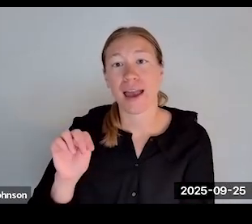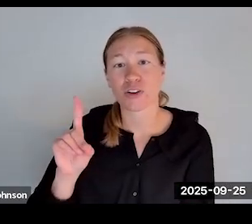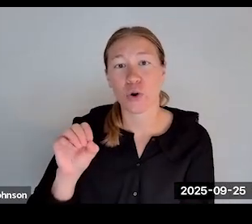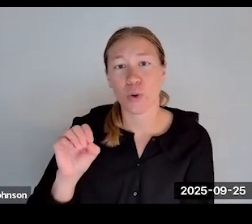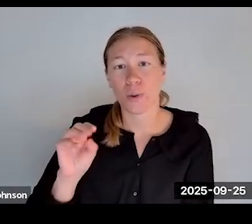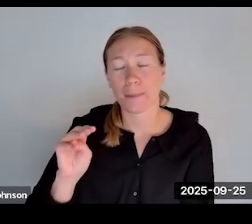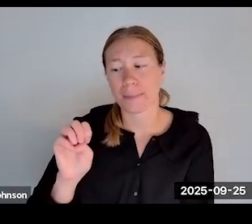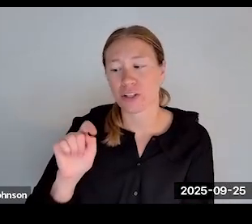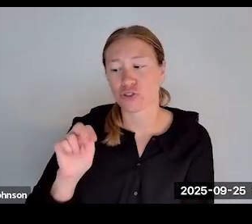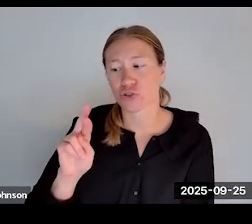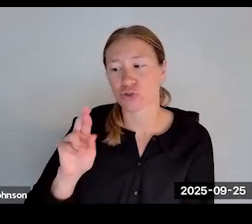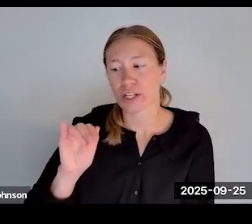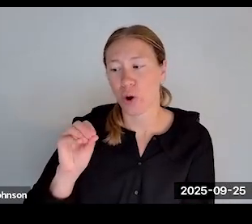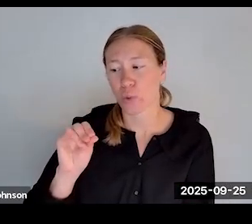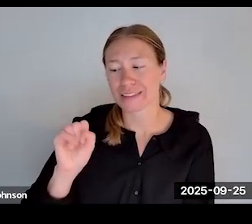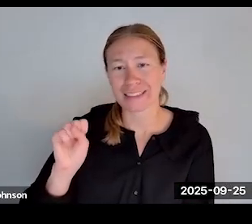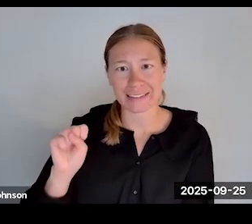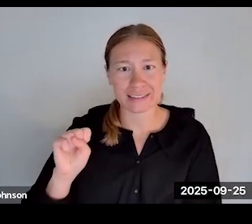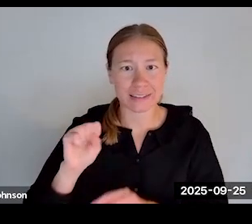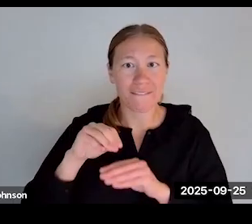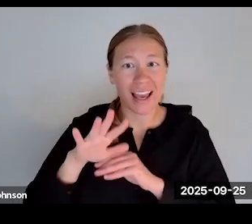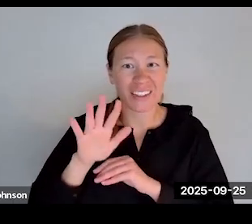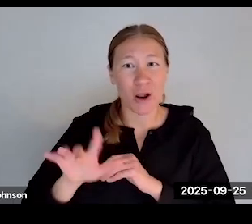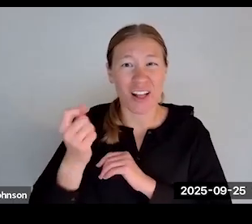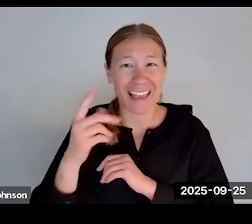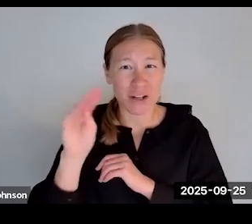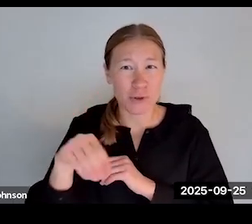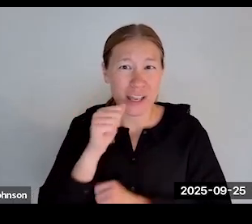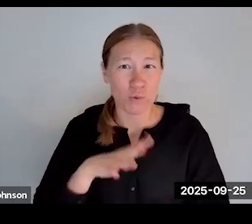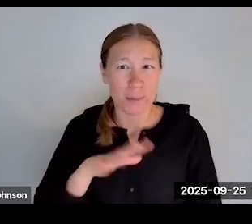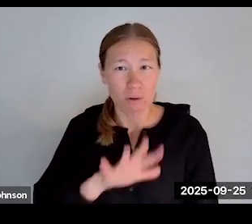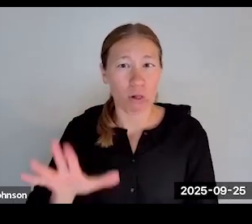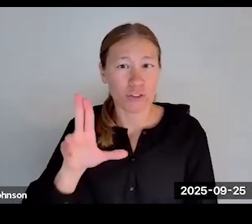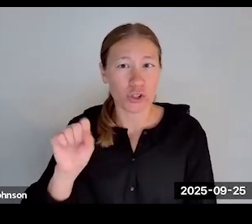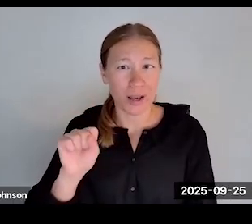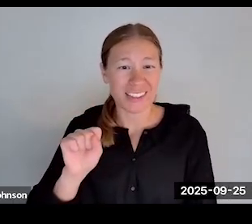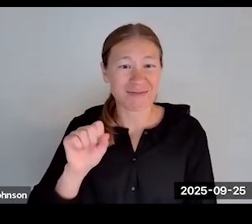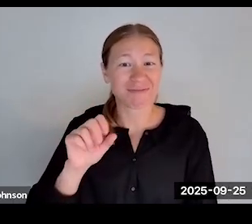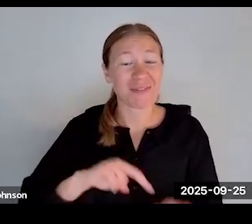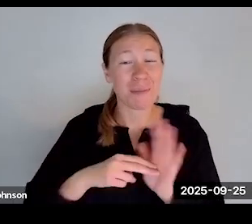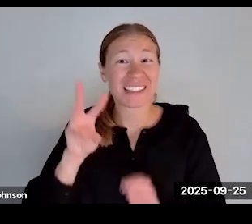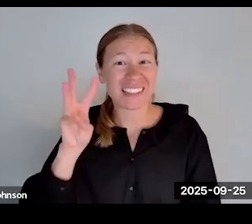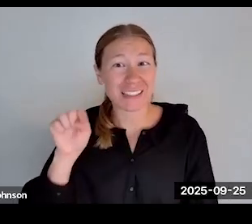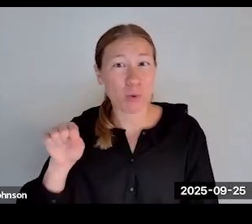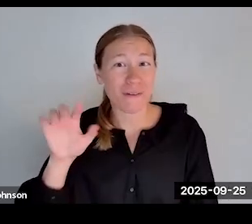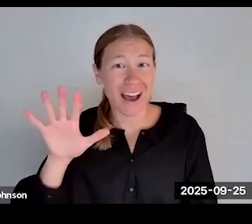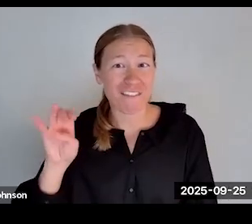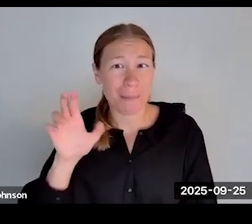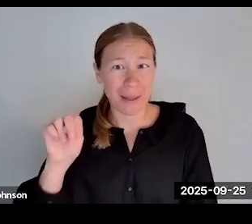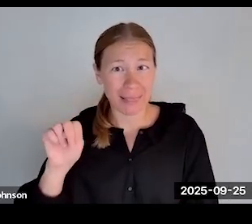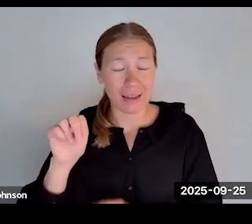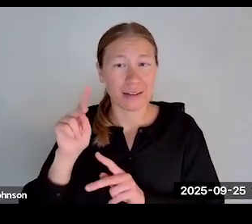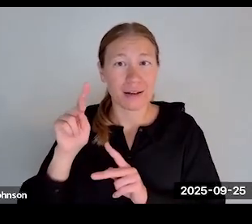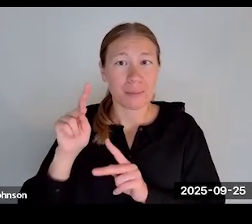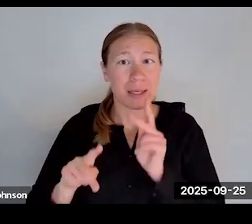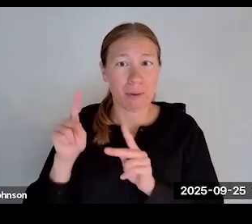Endometriosis affects about 11% of women in the US, so about 6.5 million people and nearly